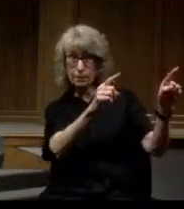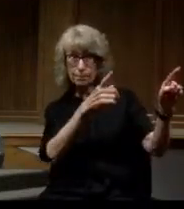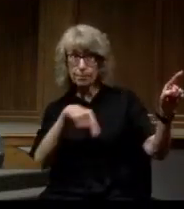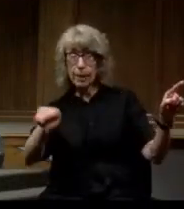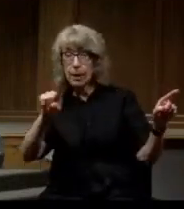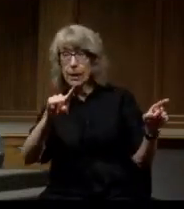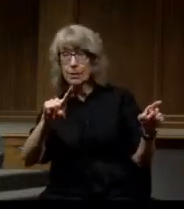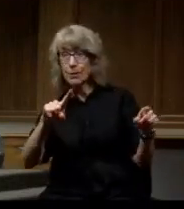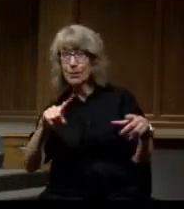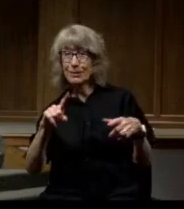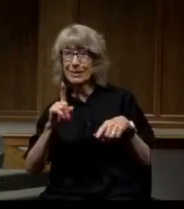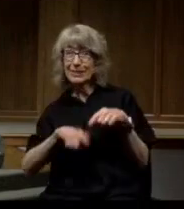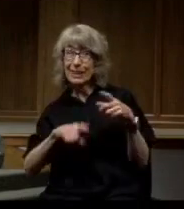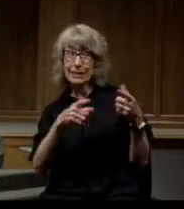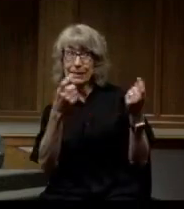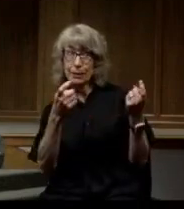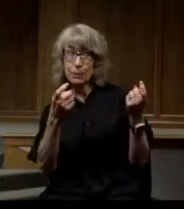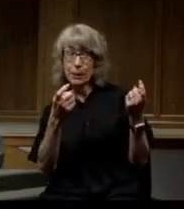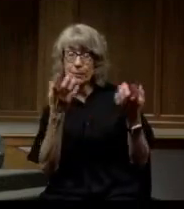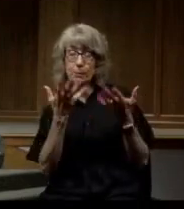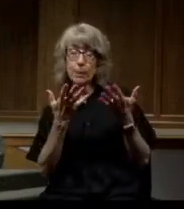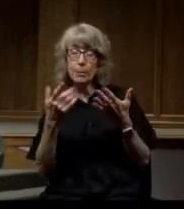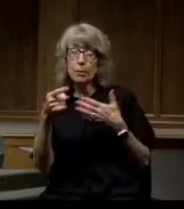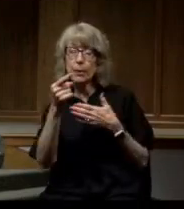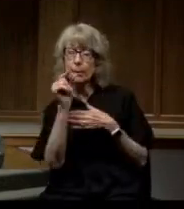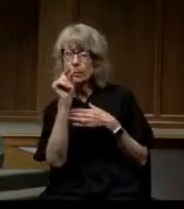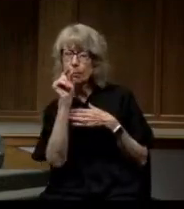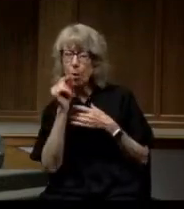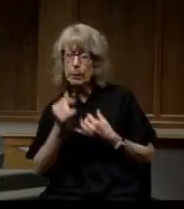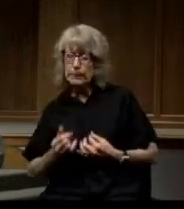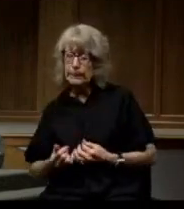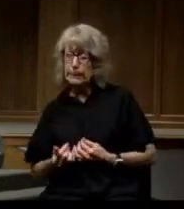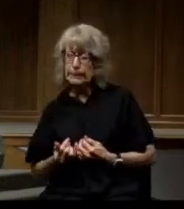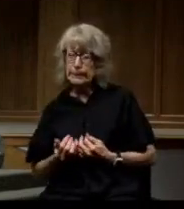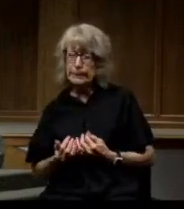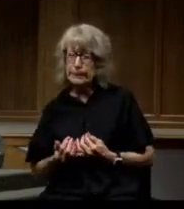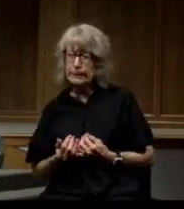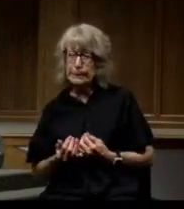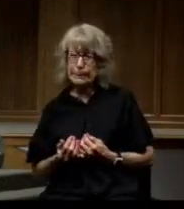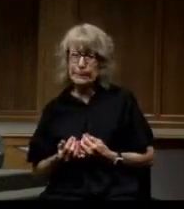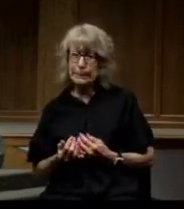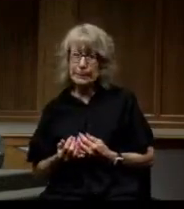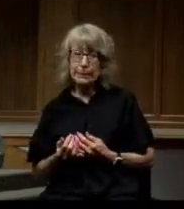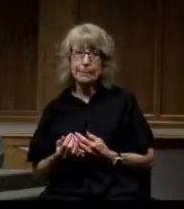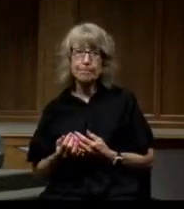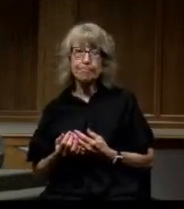smoldering anger in your heart because life didn't turn out to be quite as good as you thought it would be.